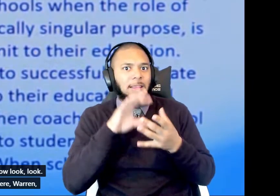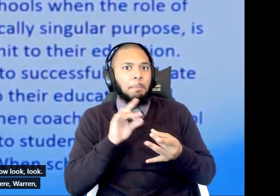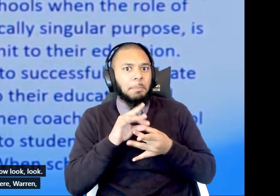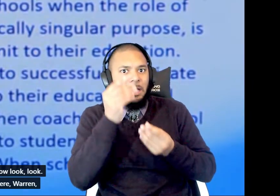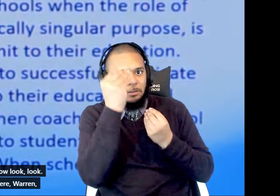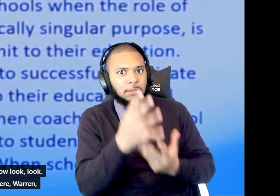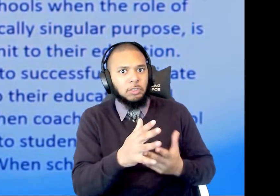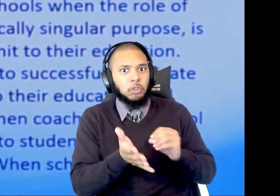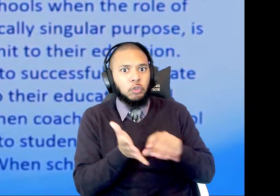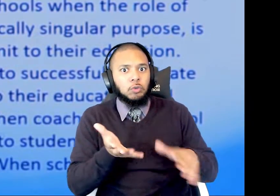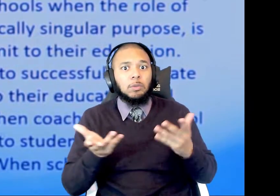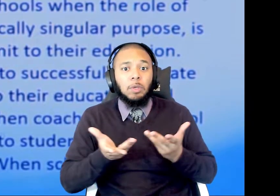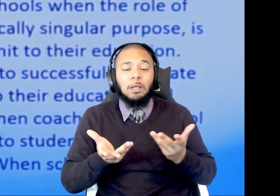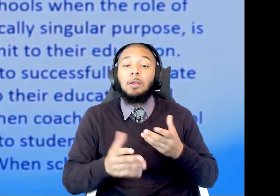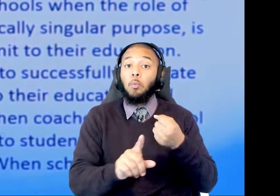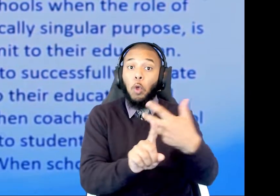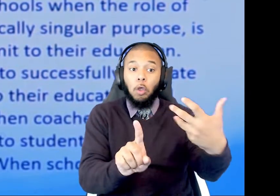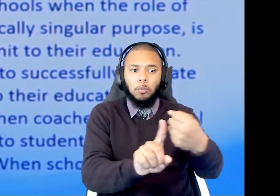is all warrant. I'm going here, warrant.